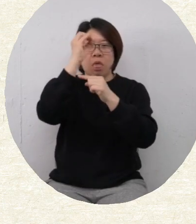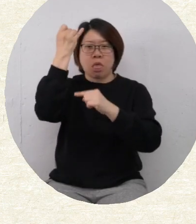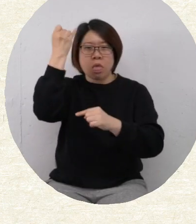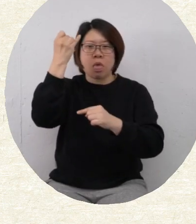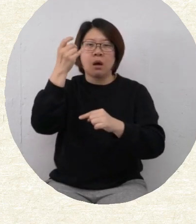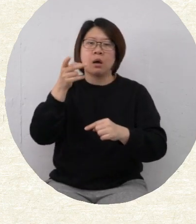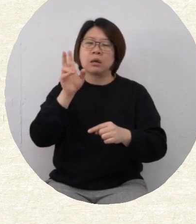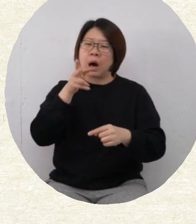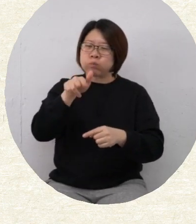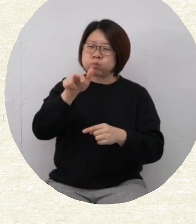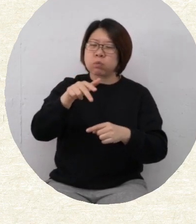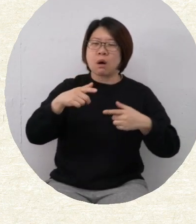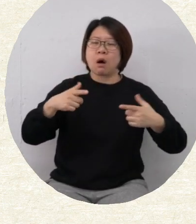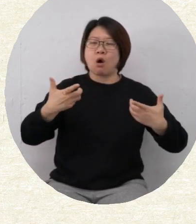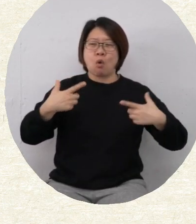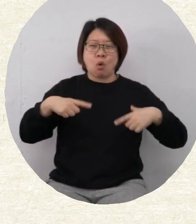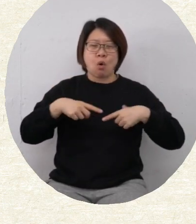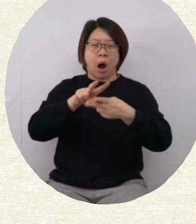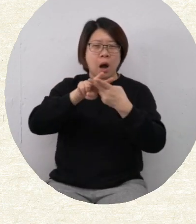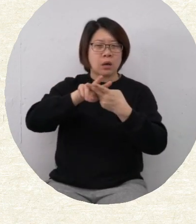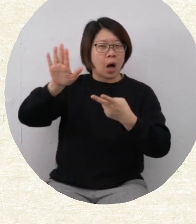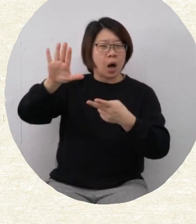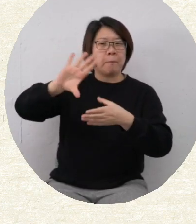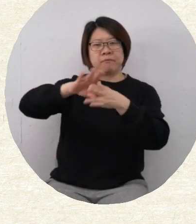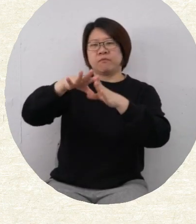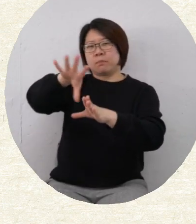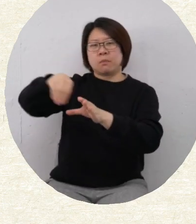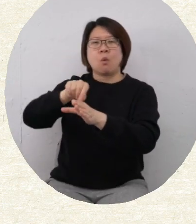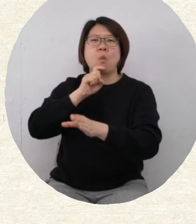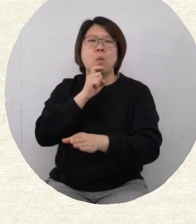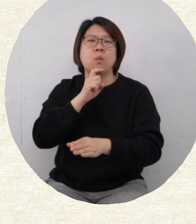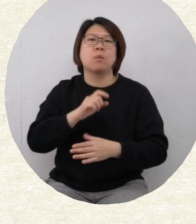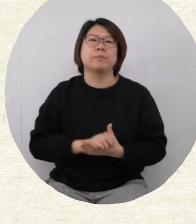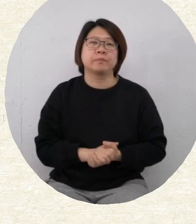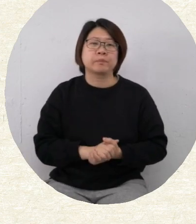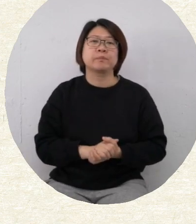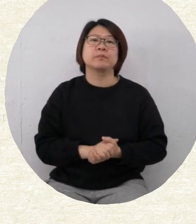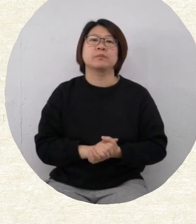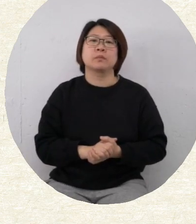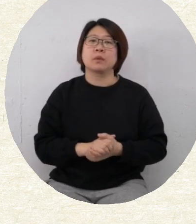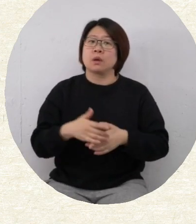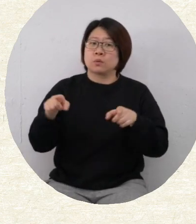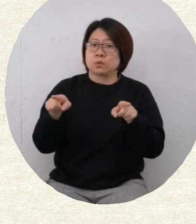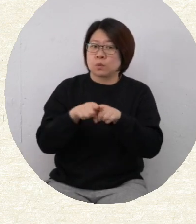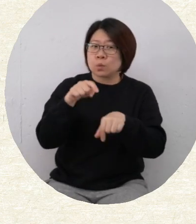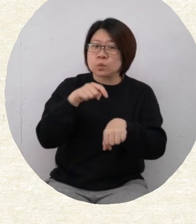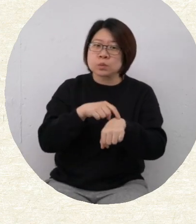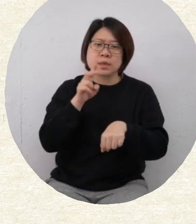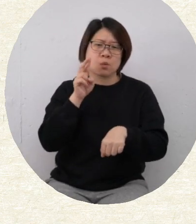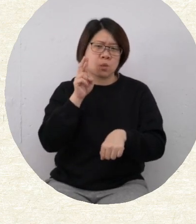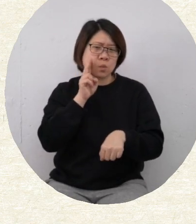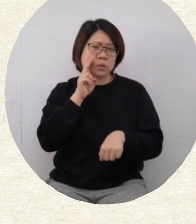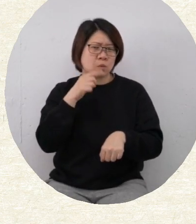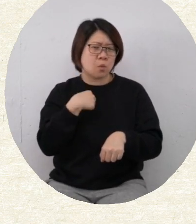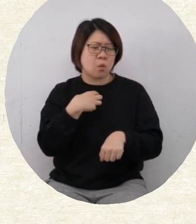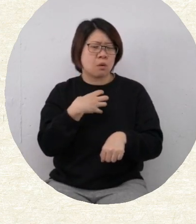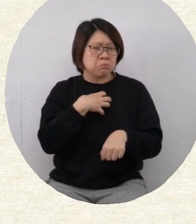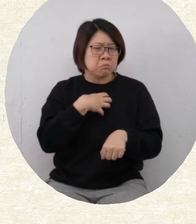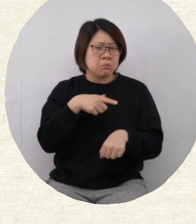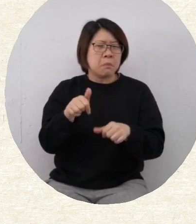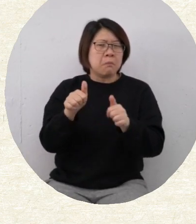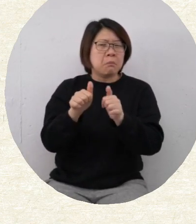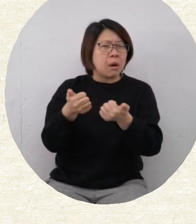very familiar and very foreign. It's very familiar because I think a lot of people